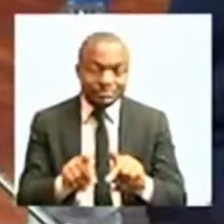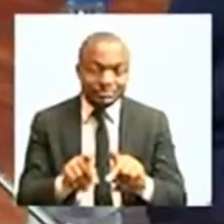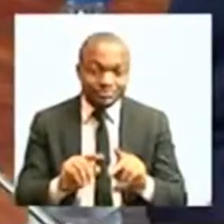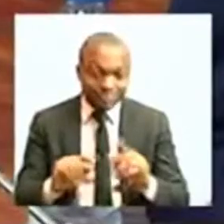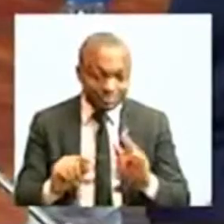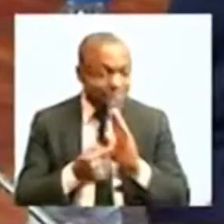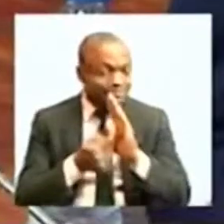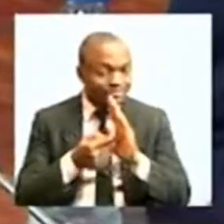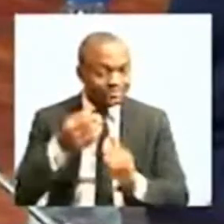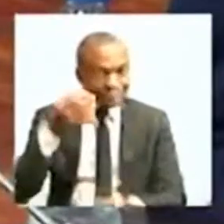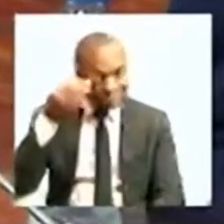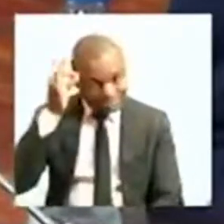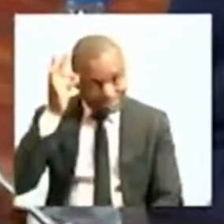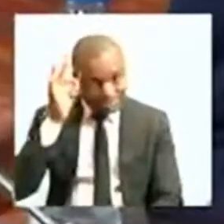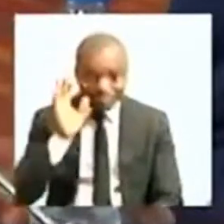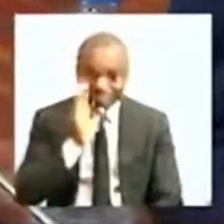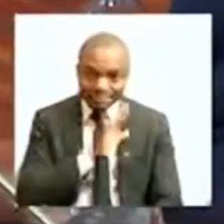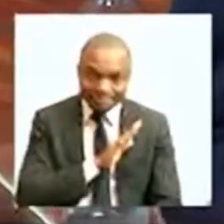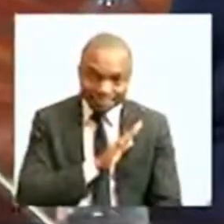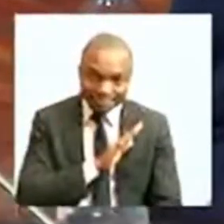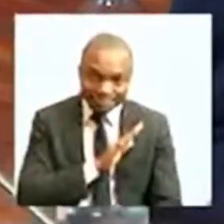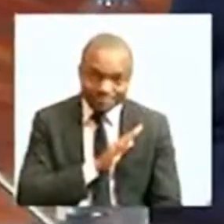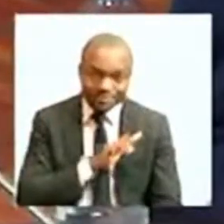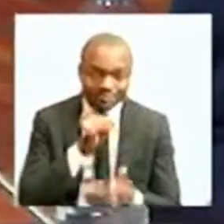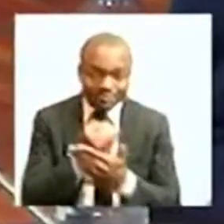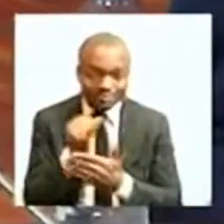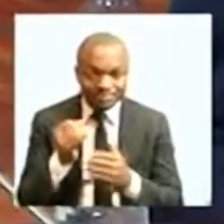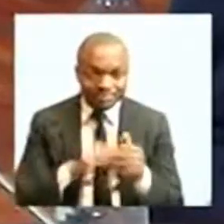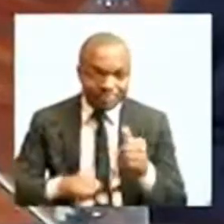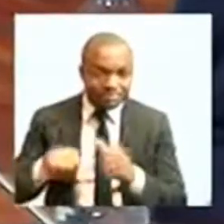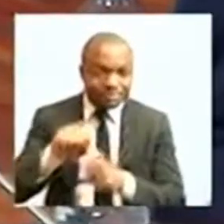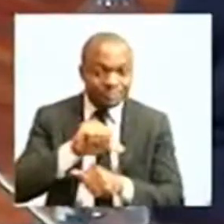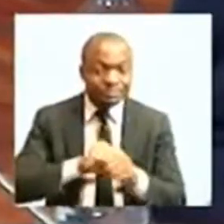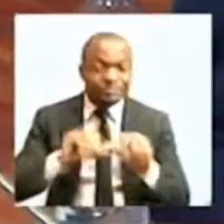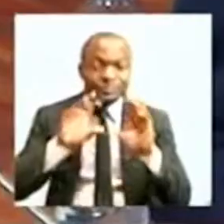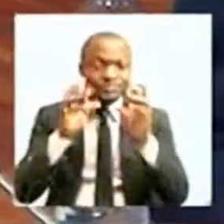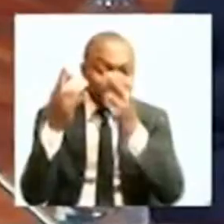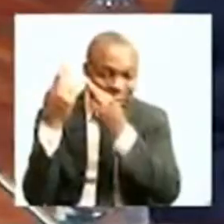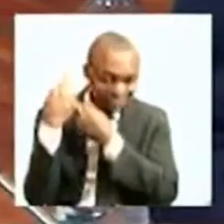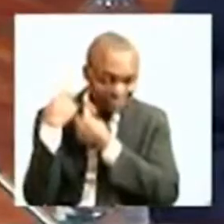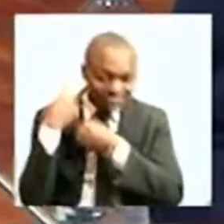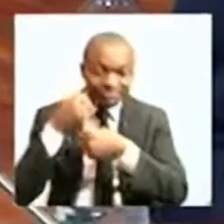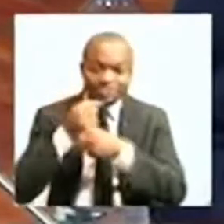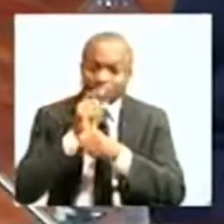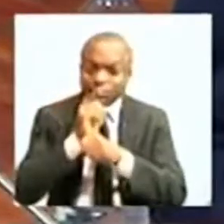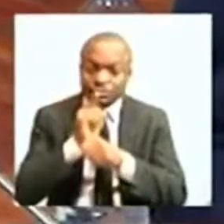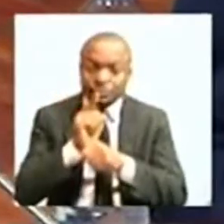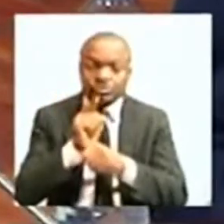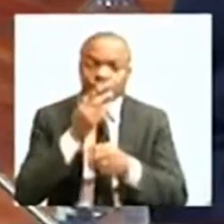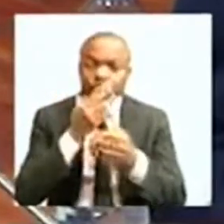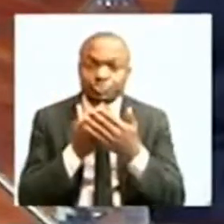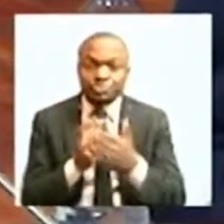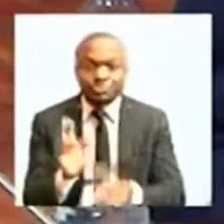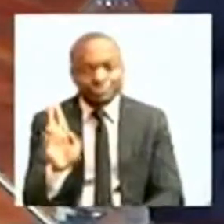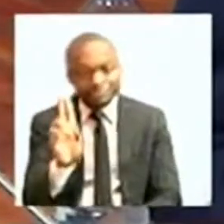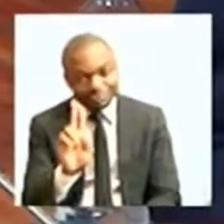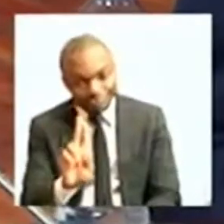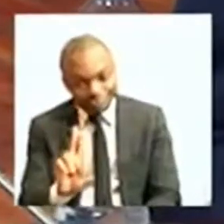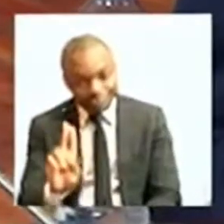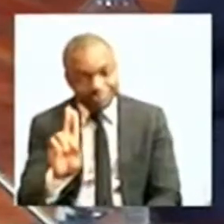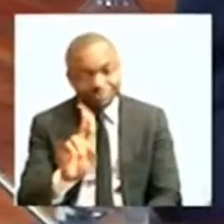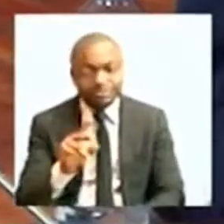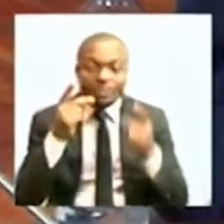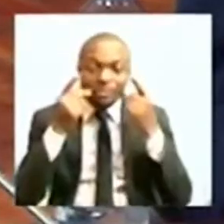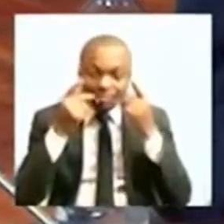points are well noted, in particular the issues around accountability and ensuring optimal utilization of public